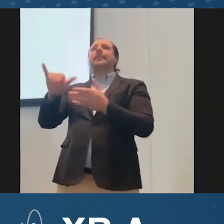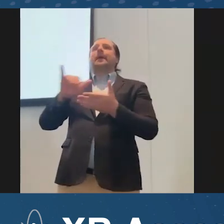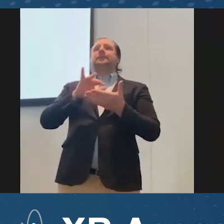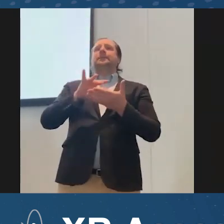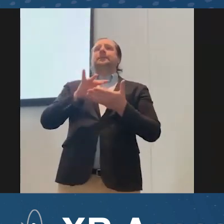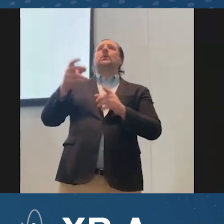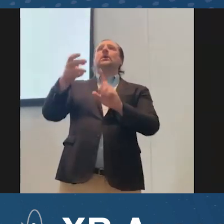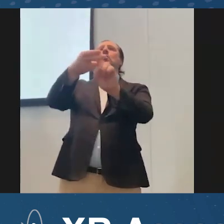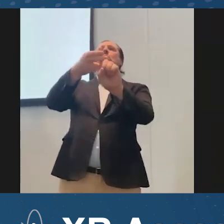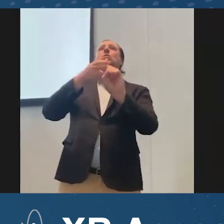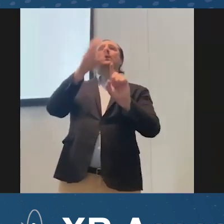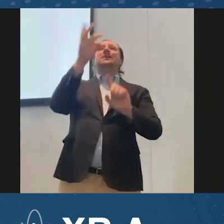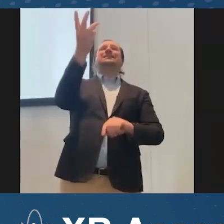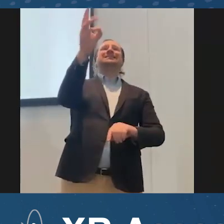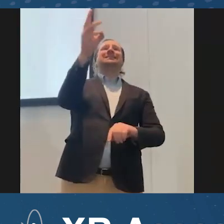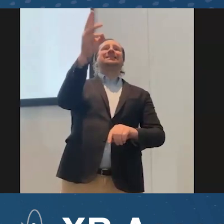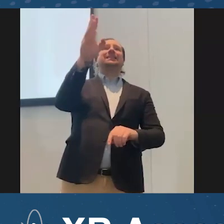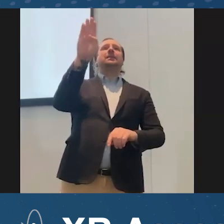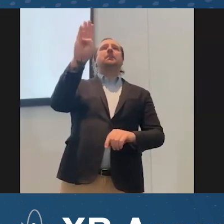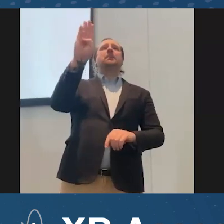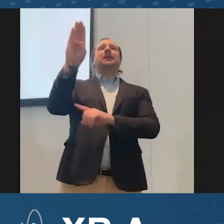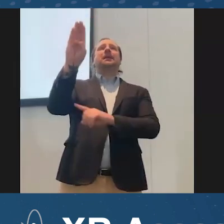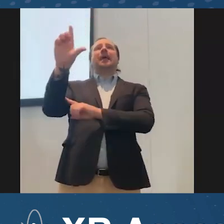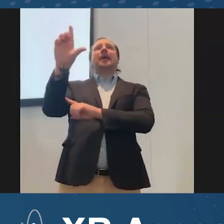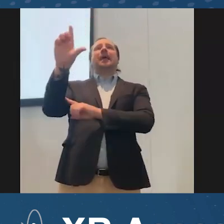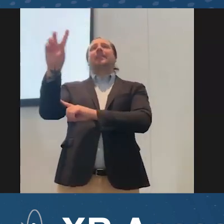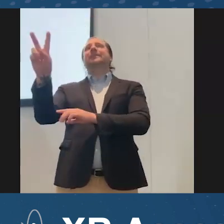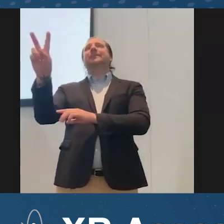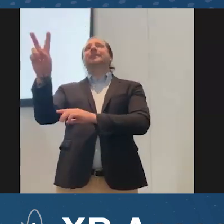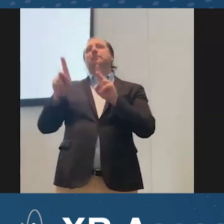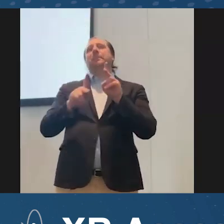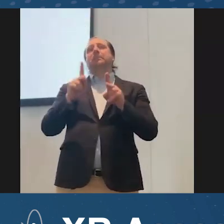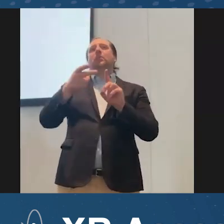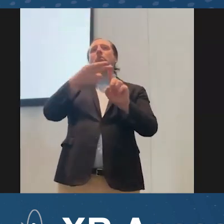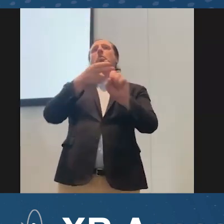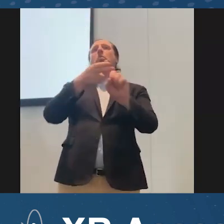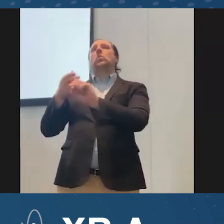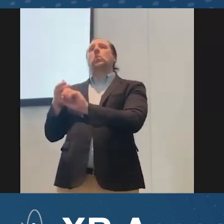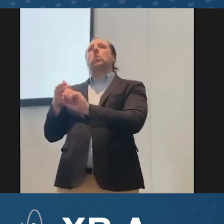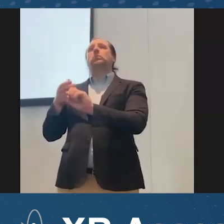recruited 16 blind and low vision participants. We first held a